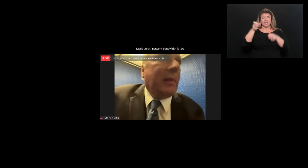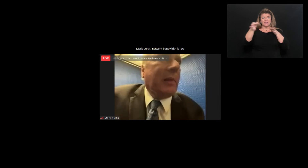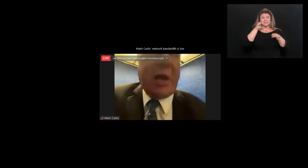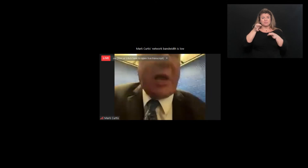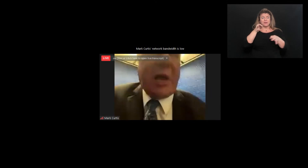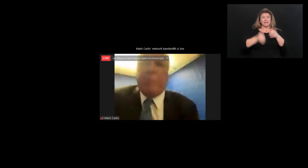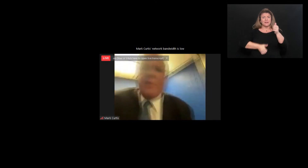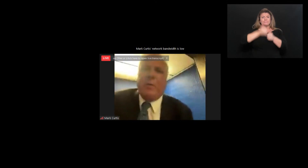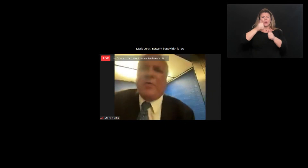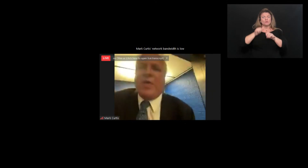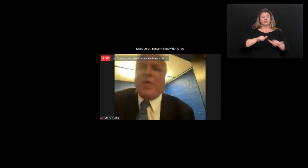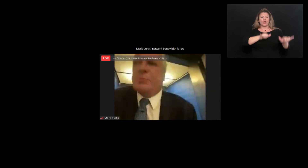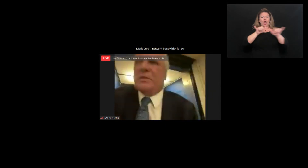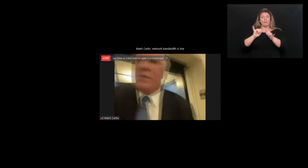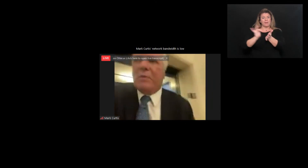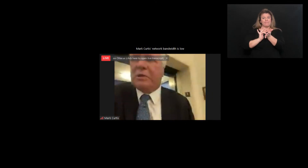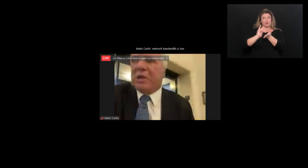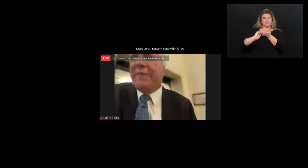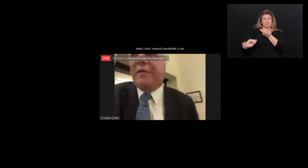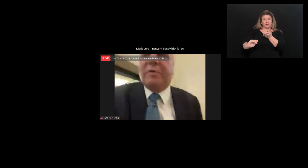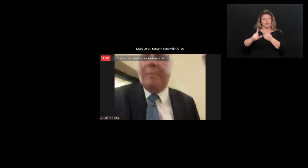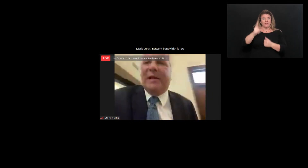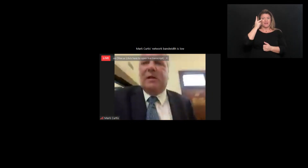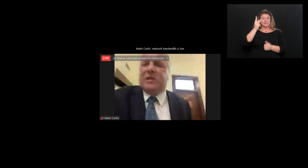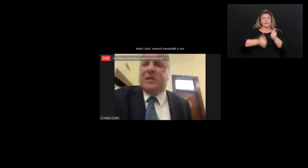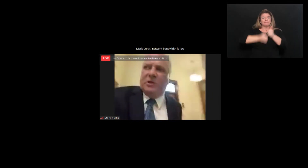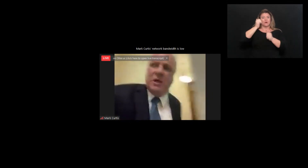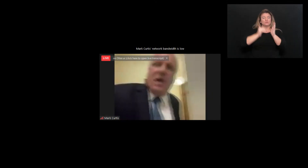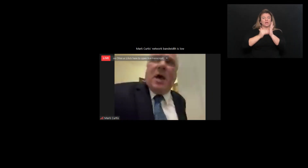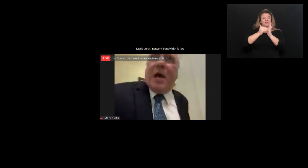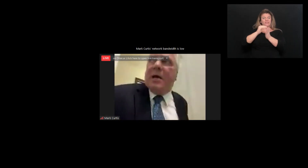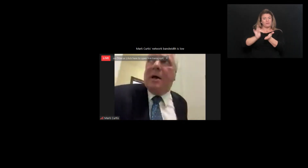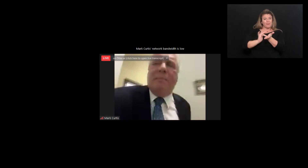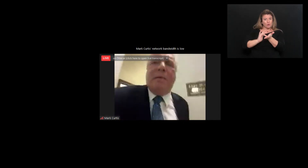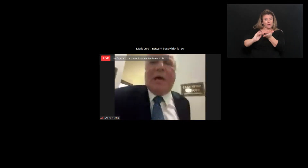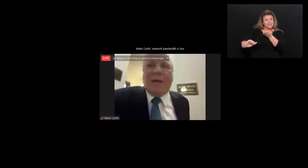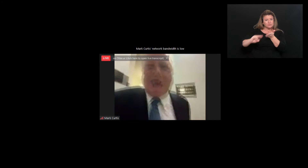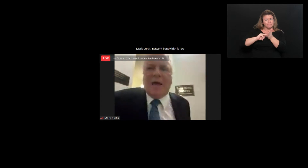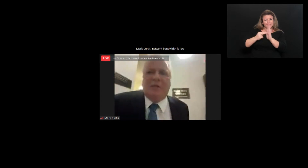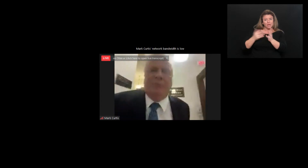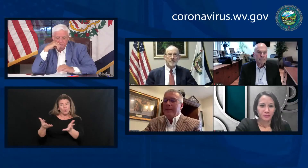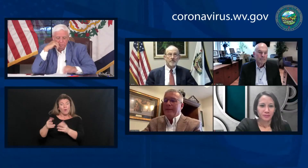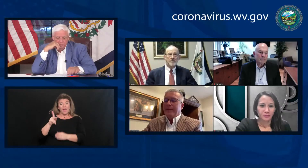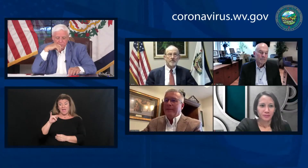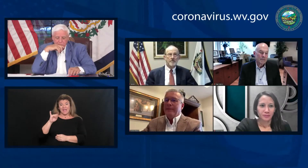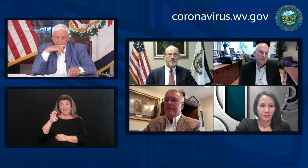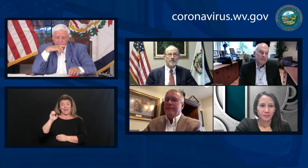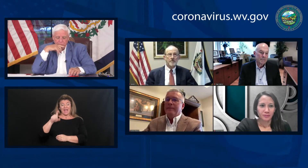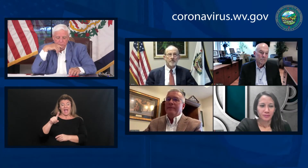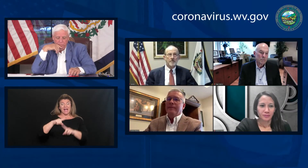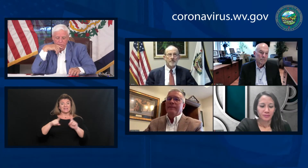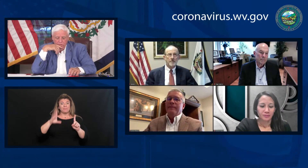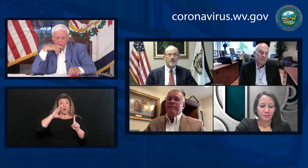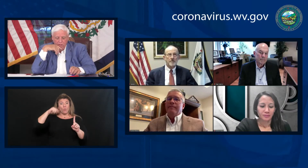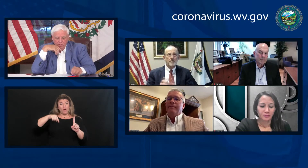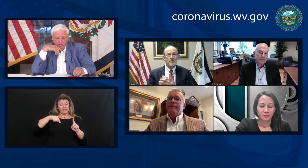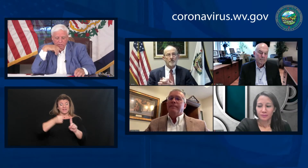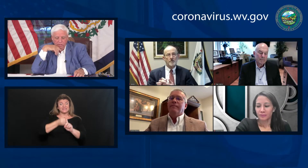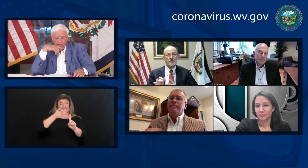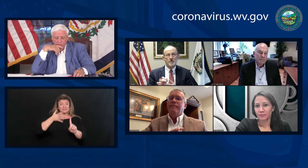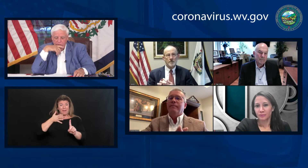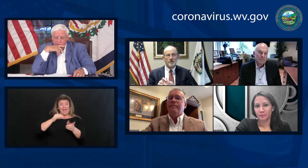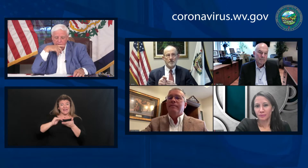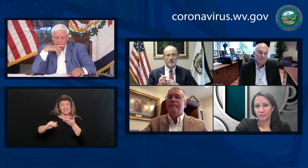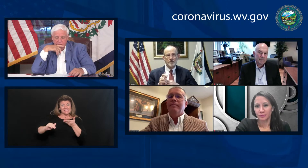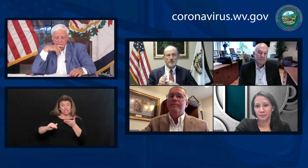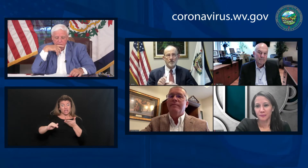medical exemption would be, what they expect to see most often from the medical exemptions. And maybe Kenny asked this, but will this expand the exemptions to